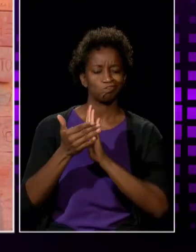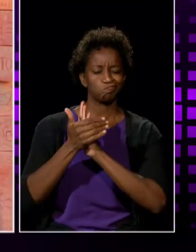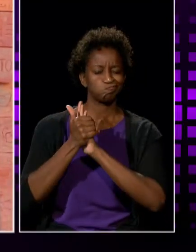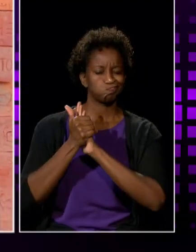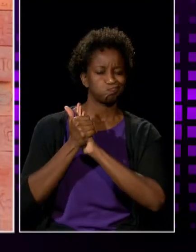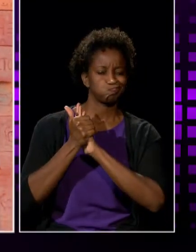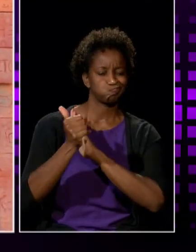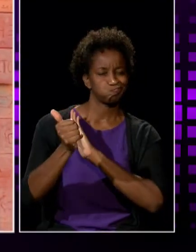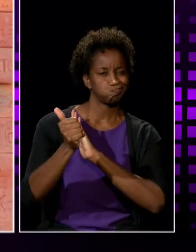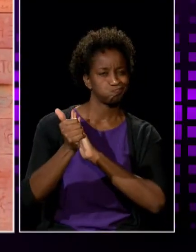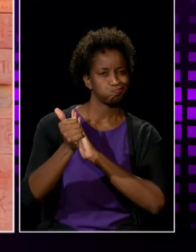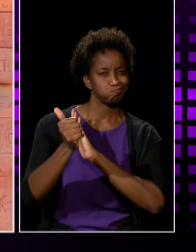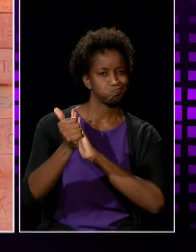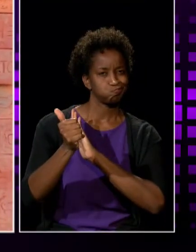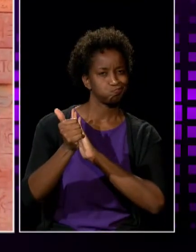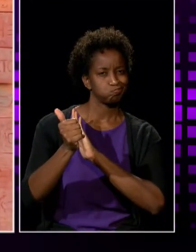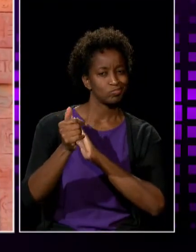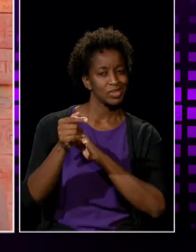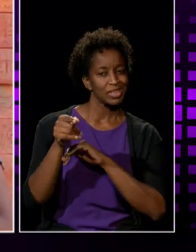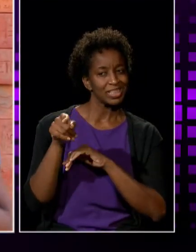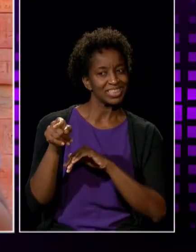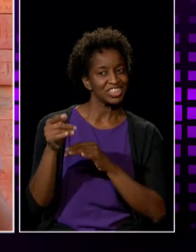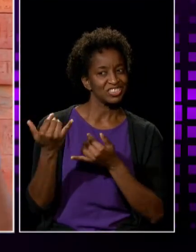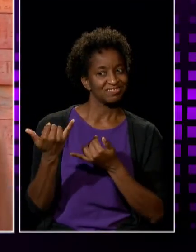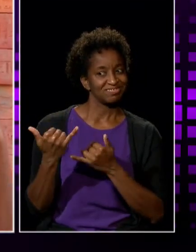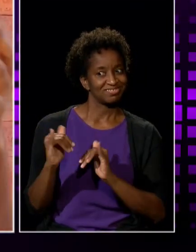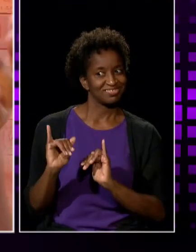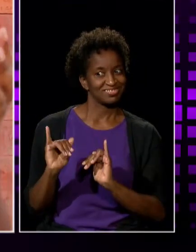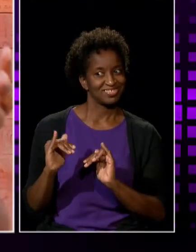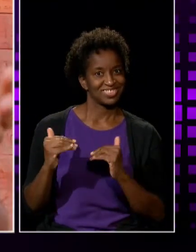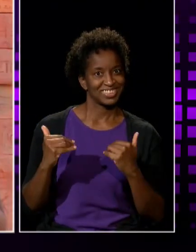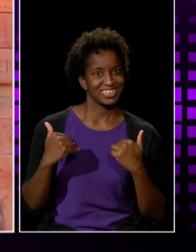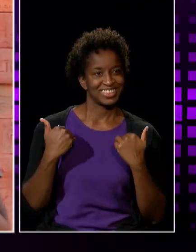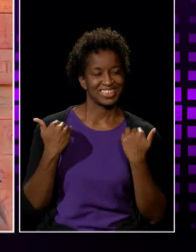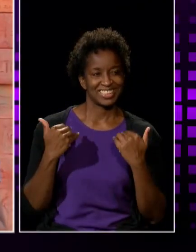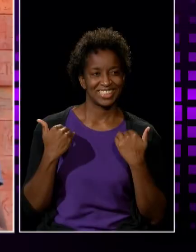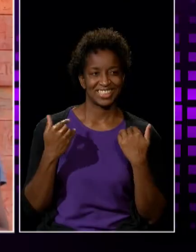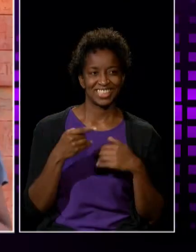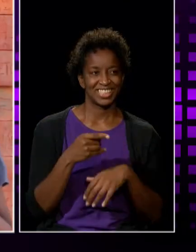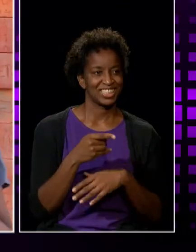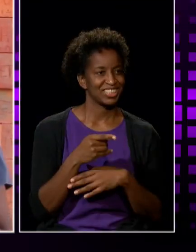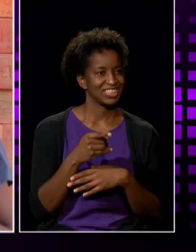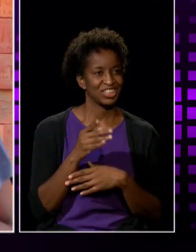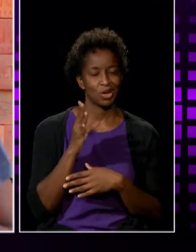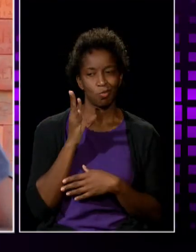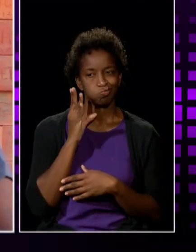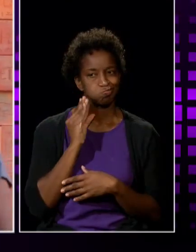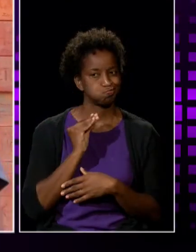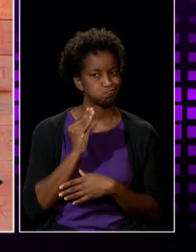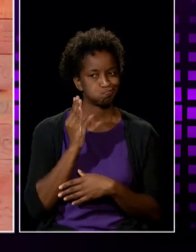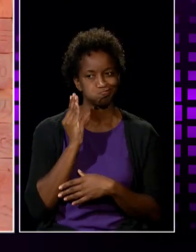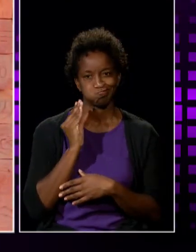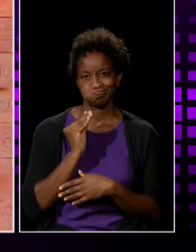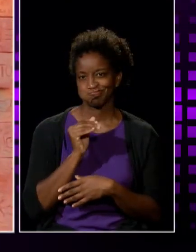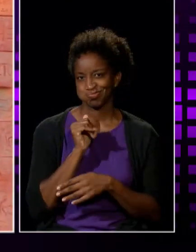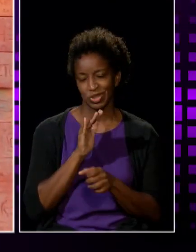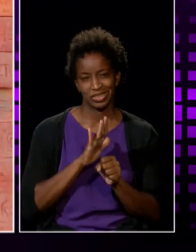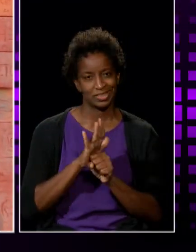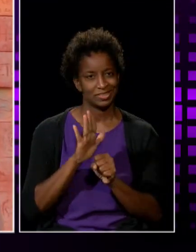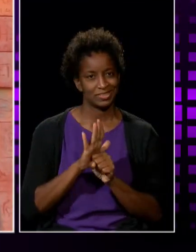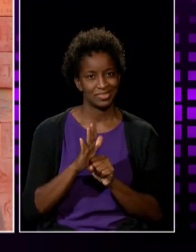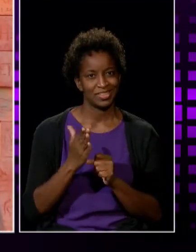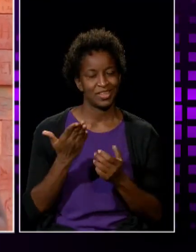She is still young. She's still inexperienced. Yes, and I feel like this might be